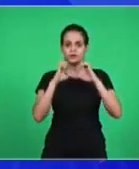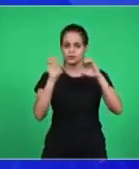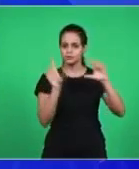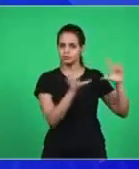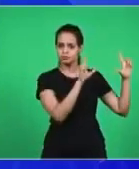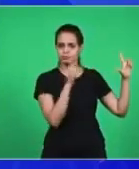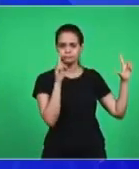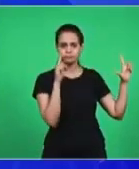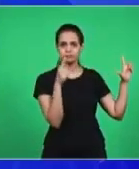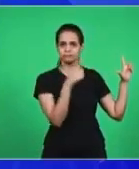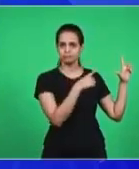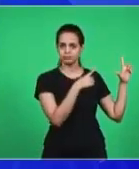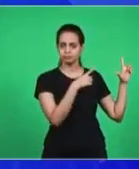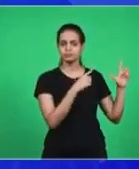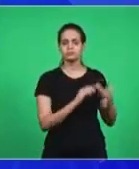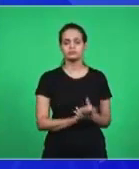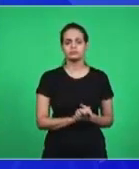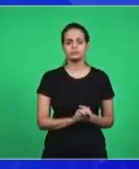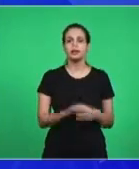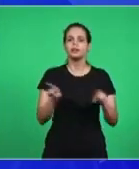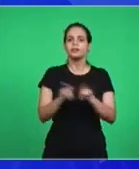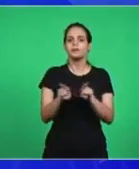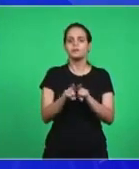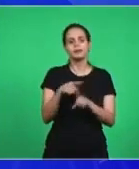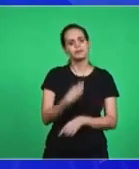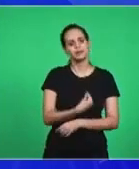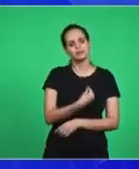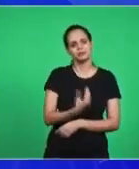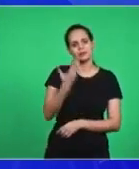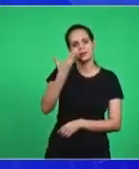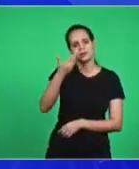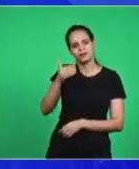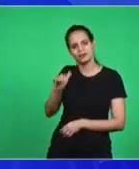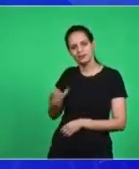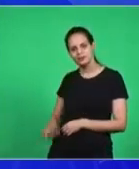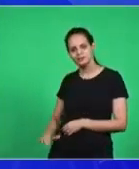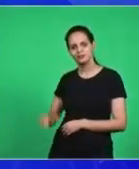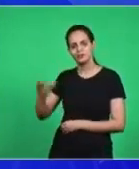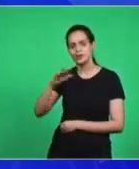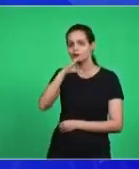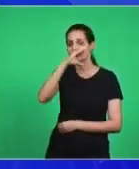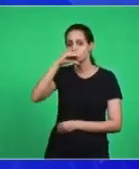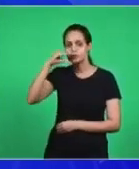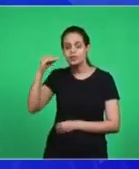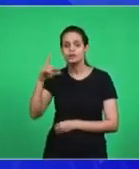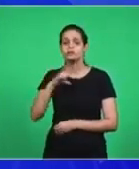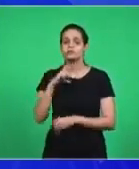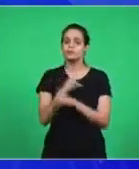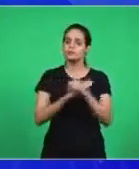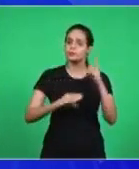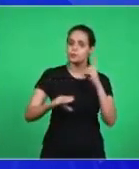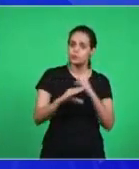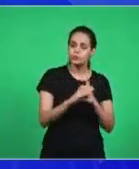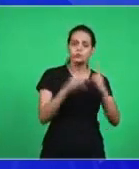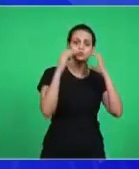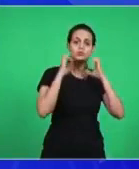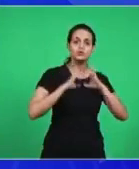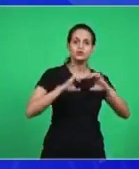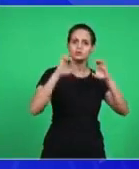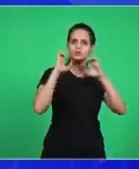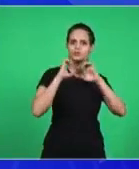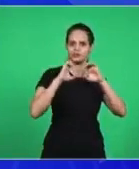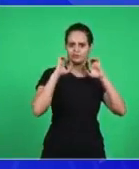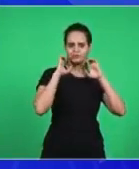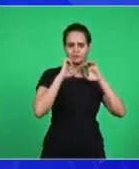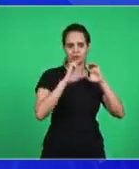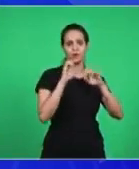Brazil. And also with the special participation of children, intermediary adolescents, there was an evangelistic service in the city of Volta